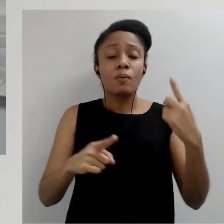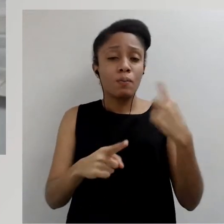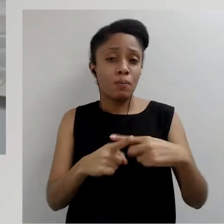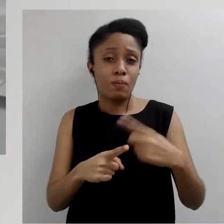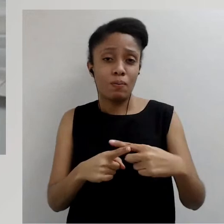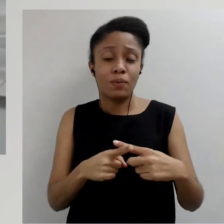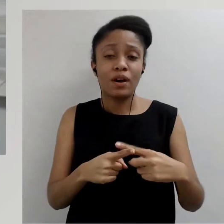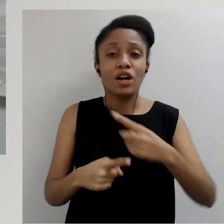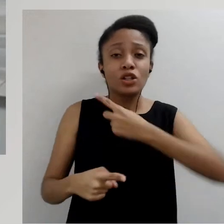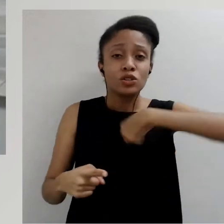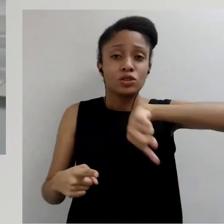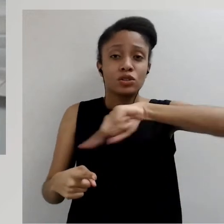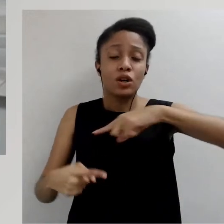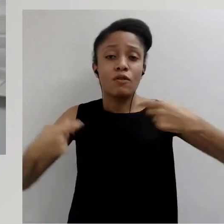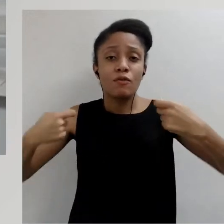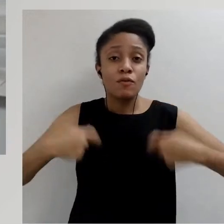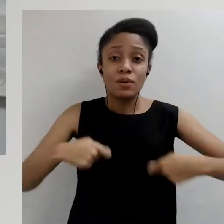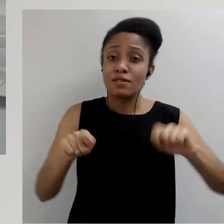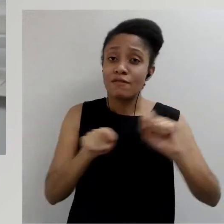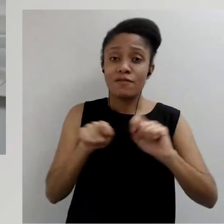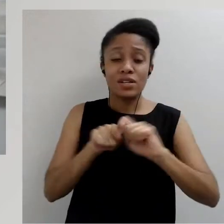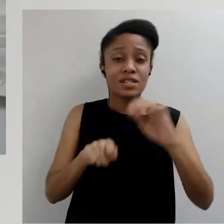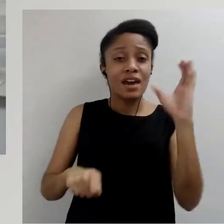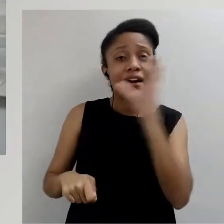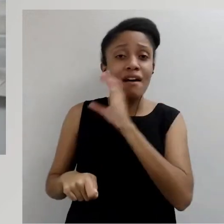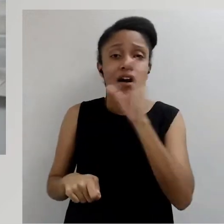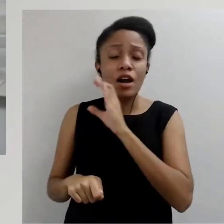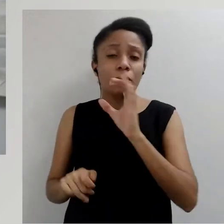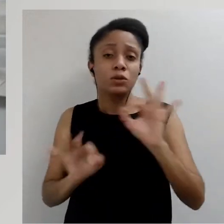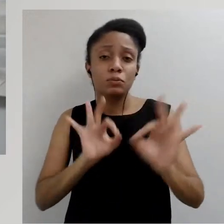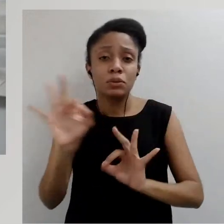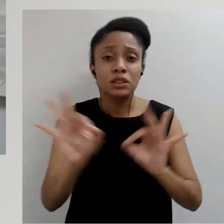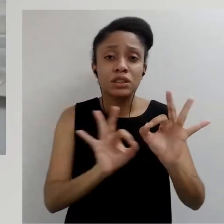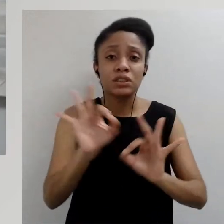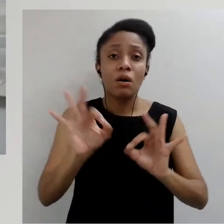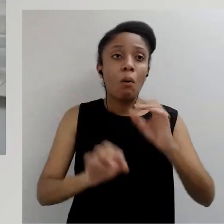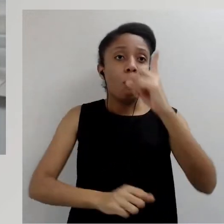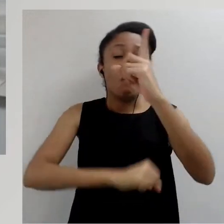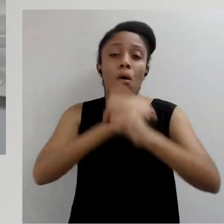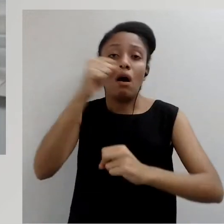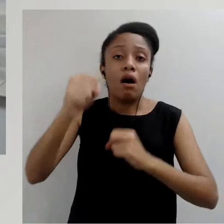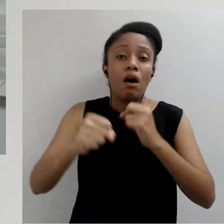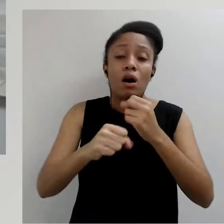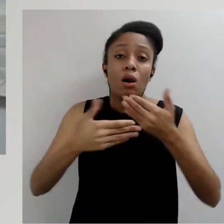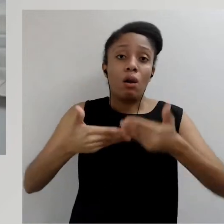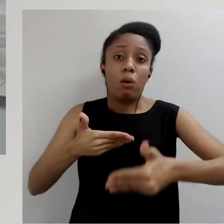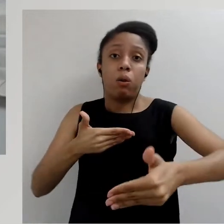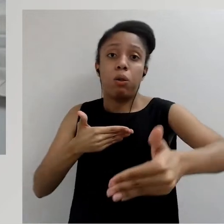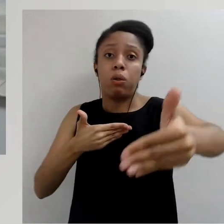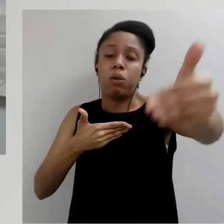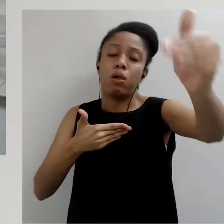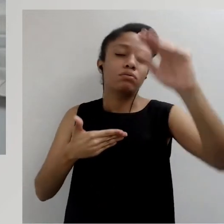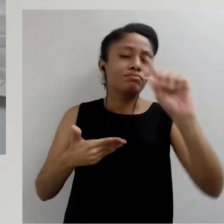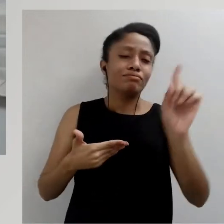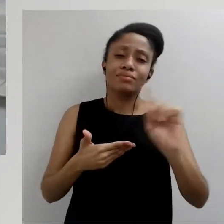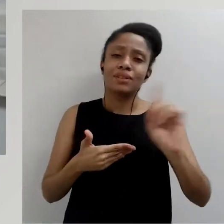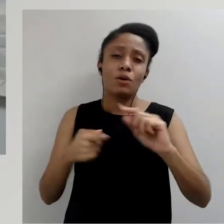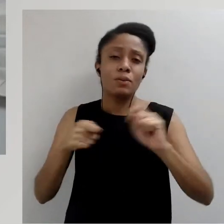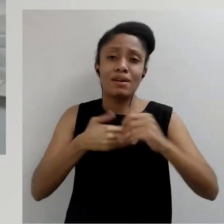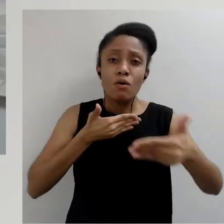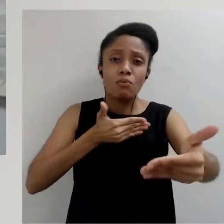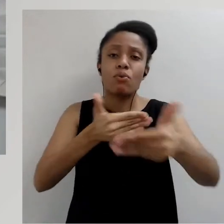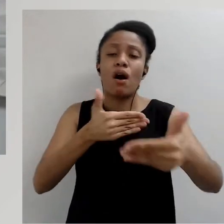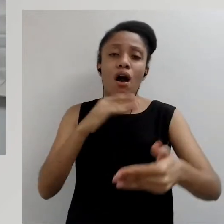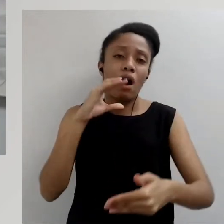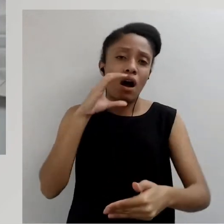our plans, because more and more we need to do it faster. We cannot keep planning in the long terms, not